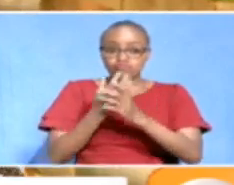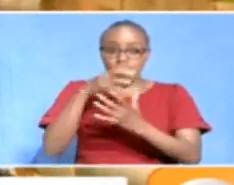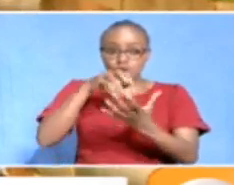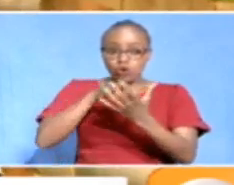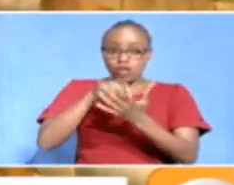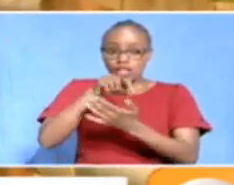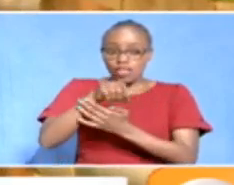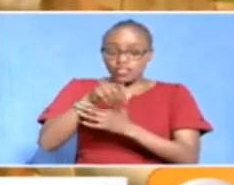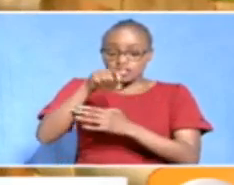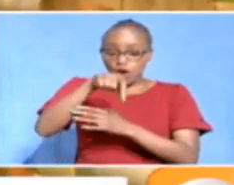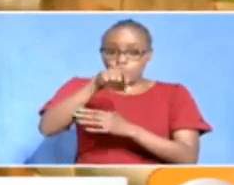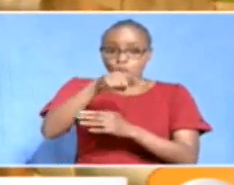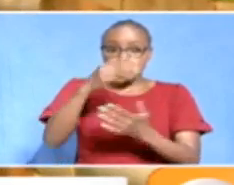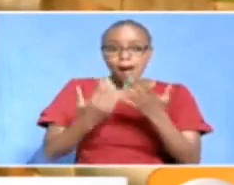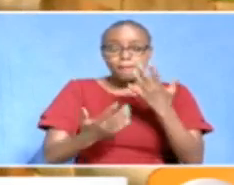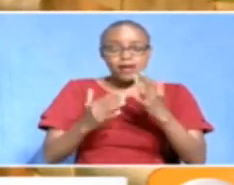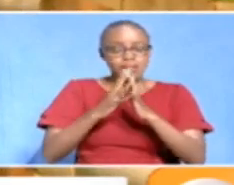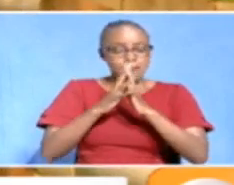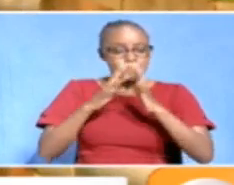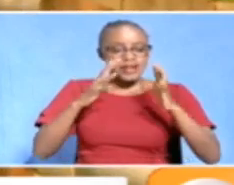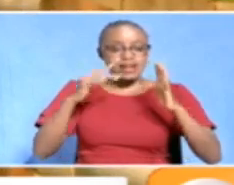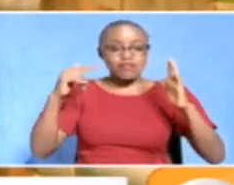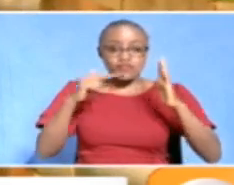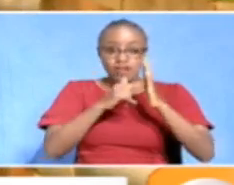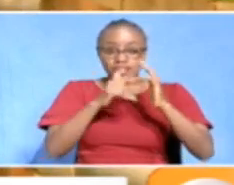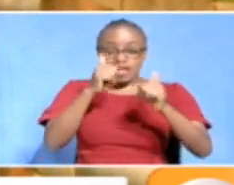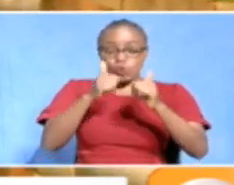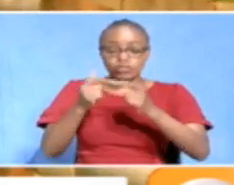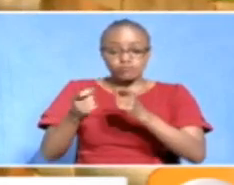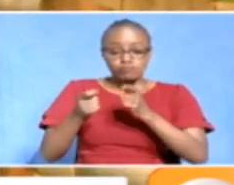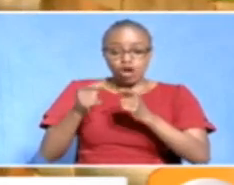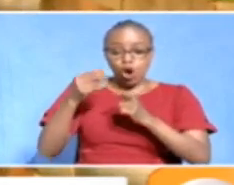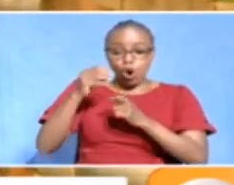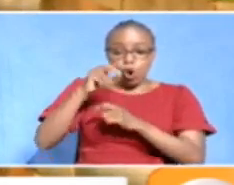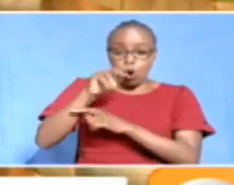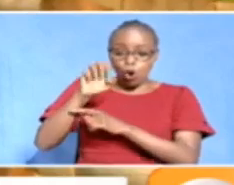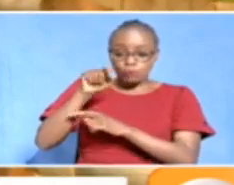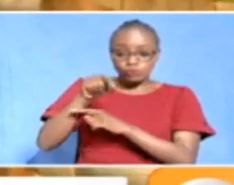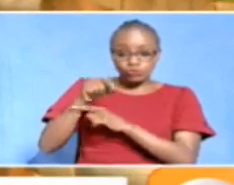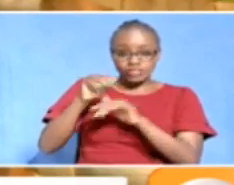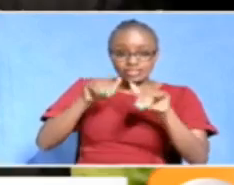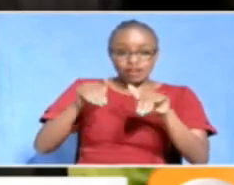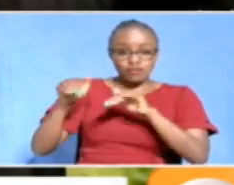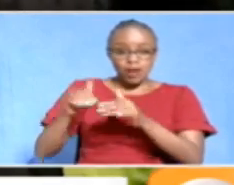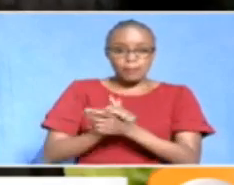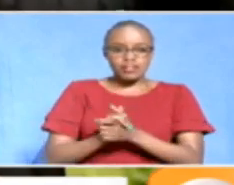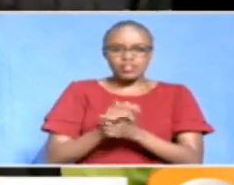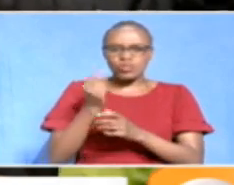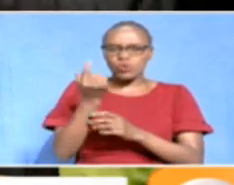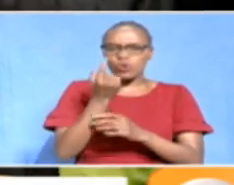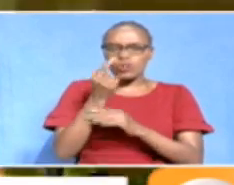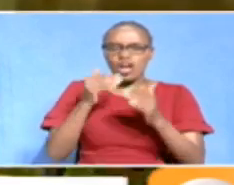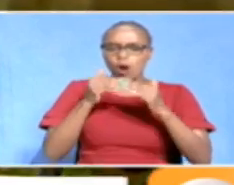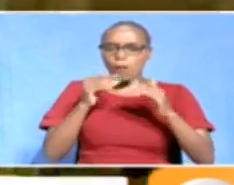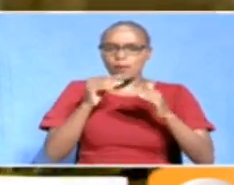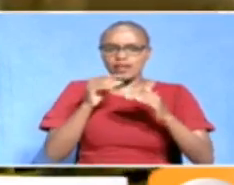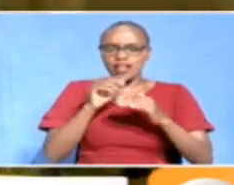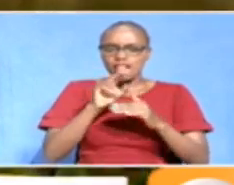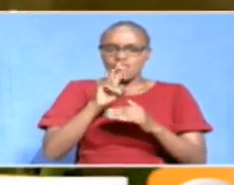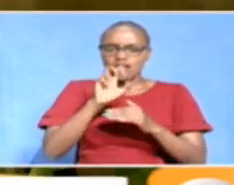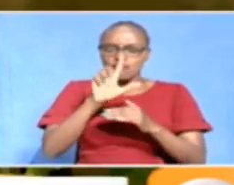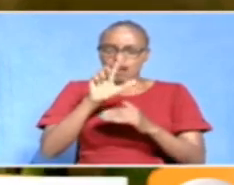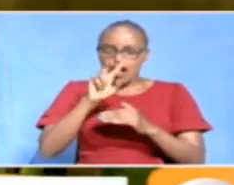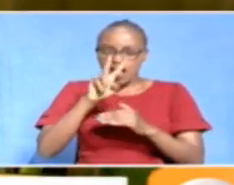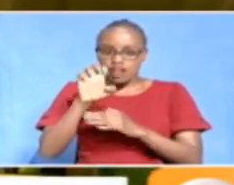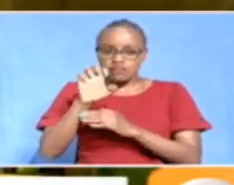the crops is perhaps one of the major factors that attracted Hope to hydroponics farming. You just open the valve, they